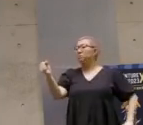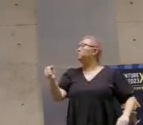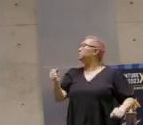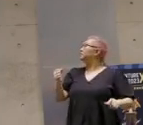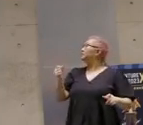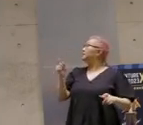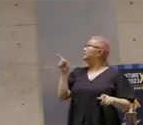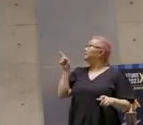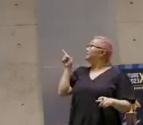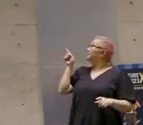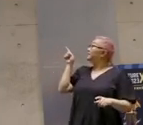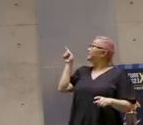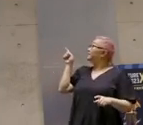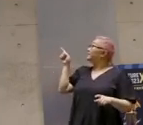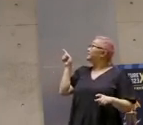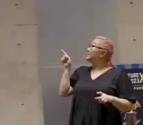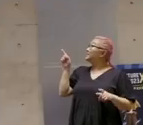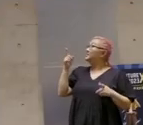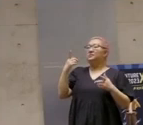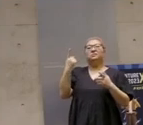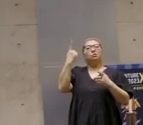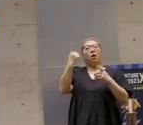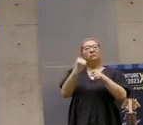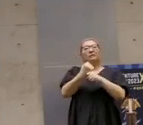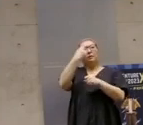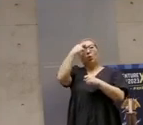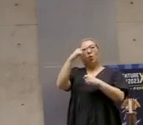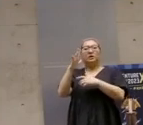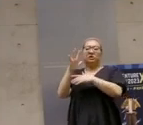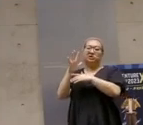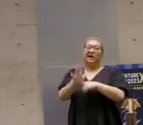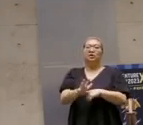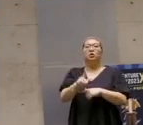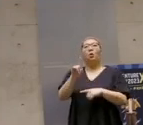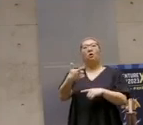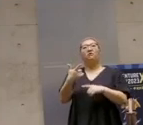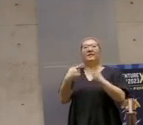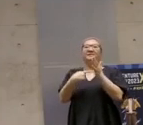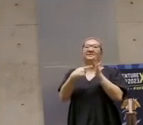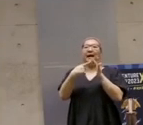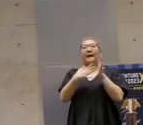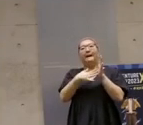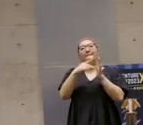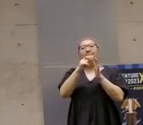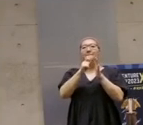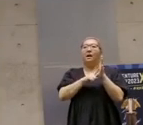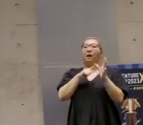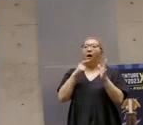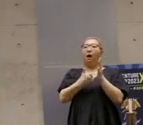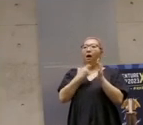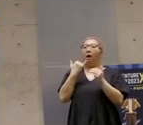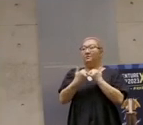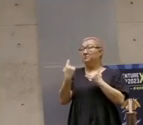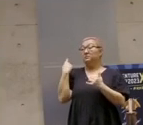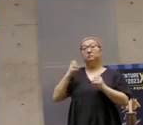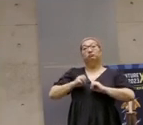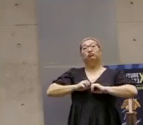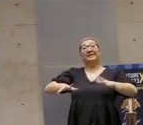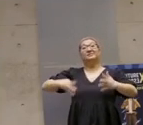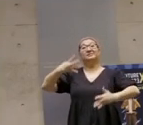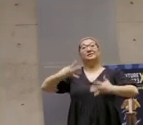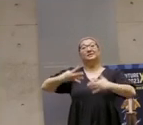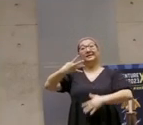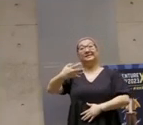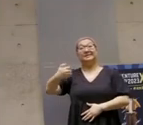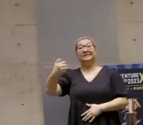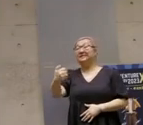the Templars, with a few screenshots. That was released in 1996, and that was then followed in